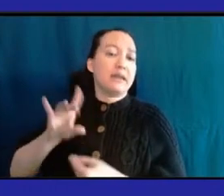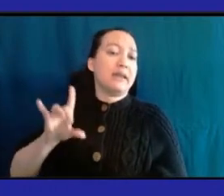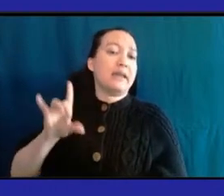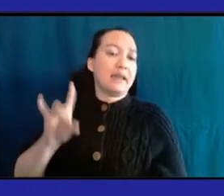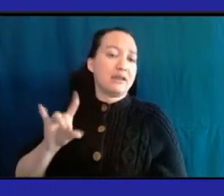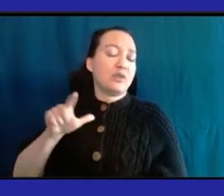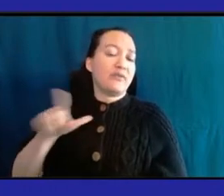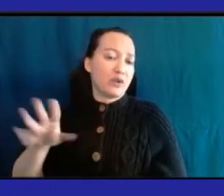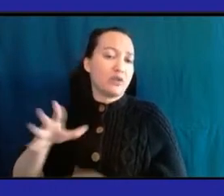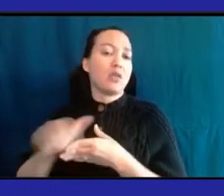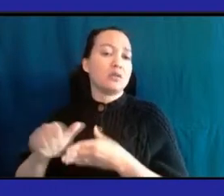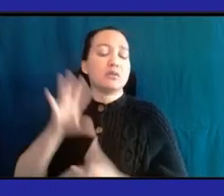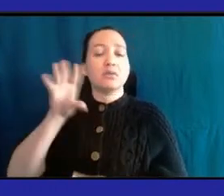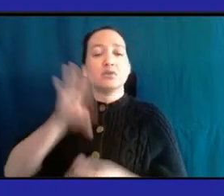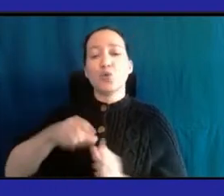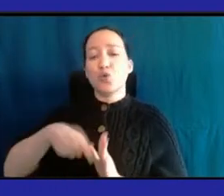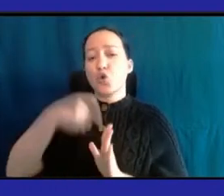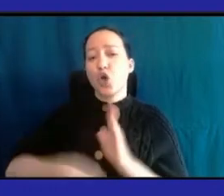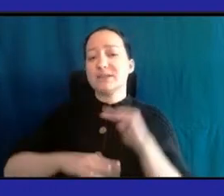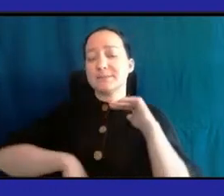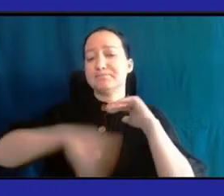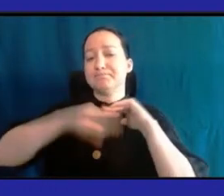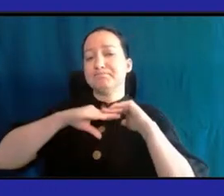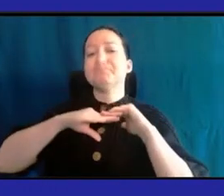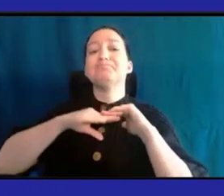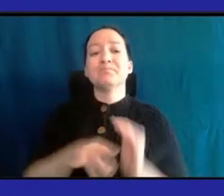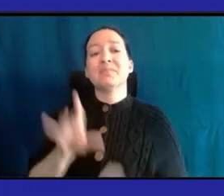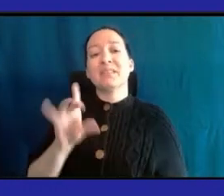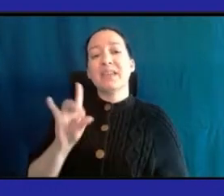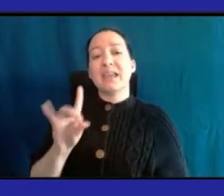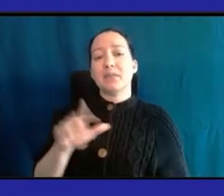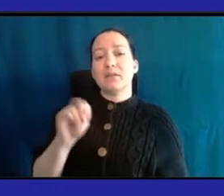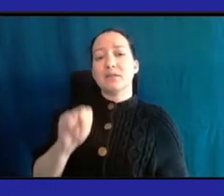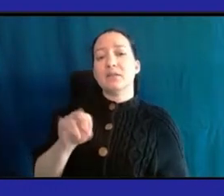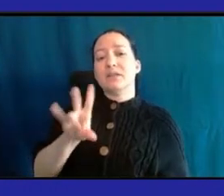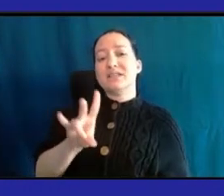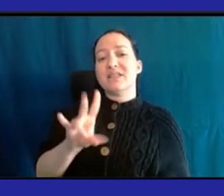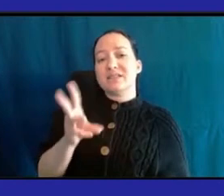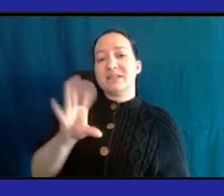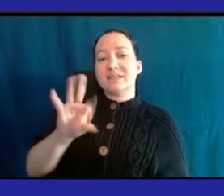$1,143,824, bringing the total cost to not exceed to